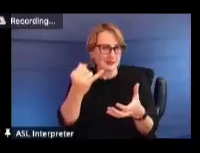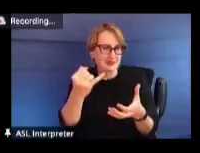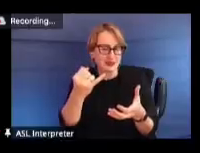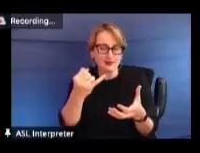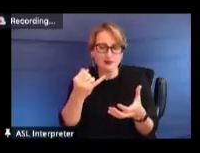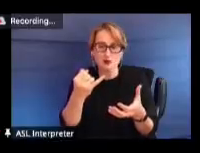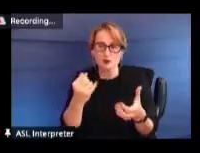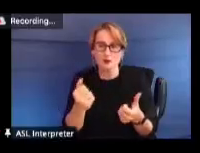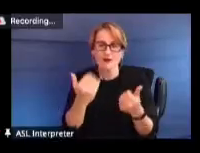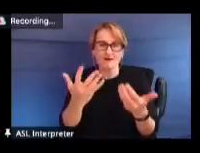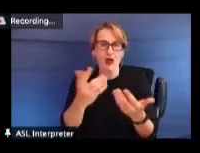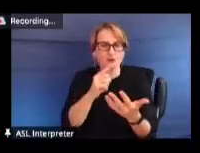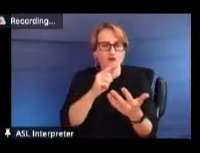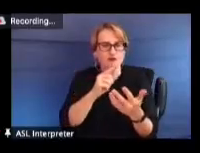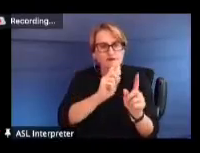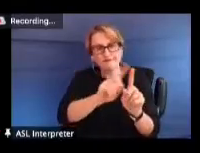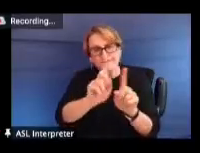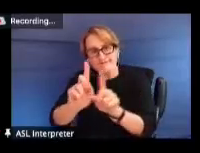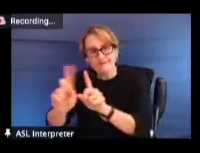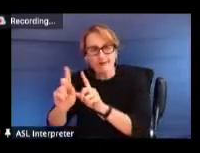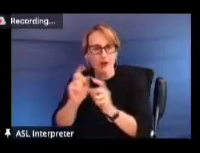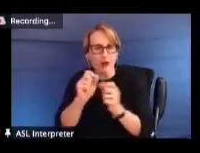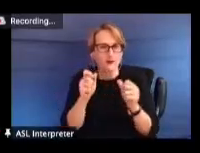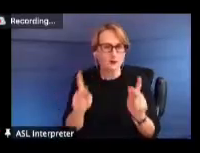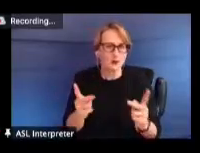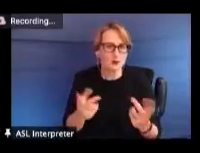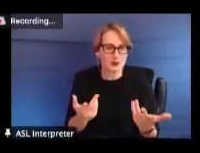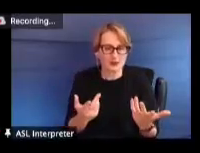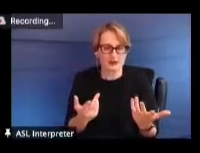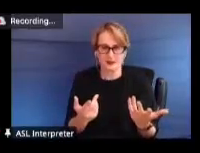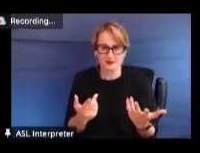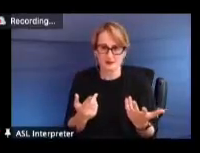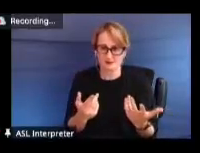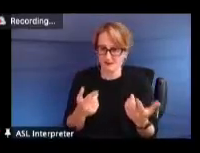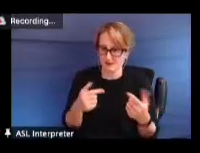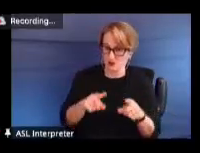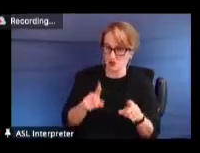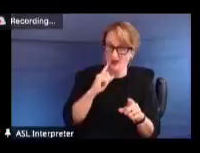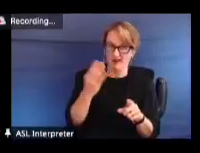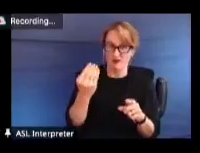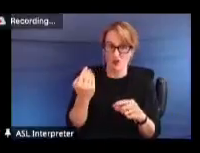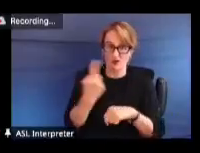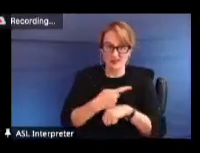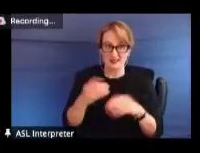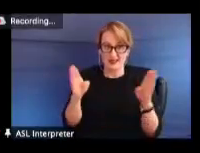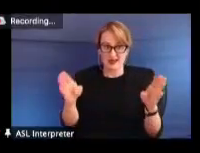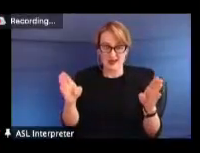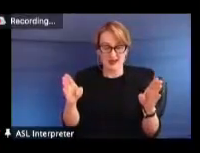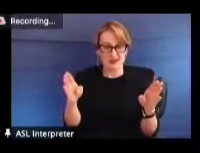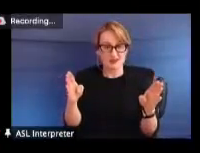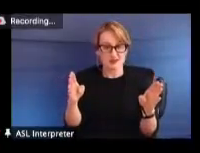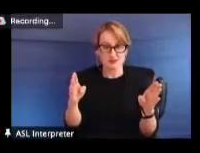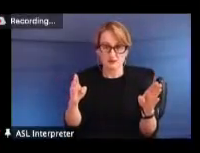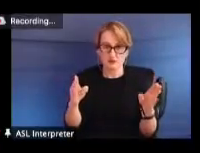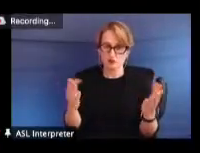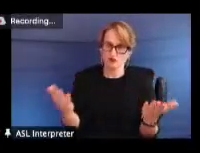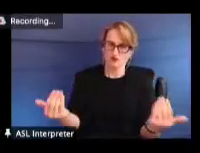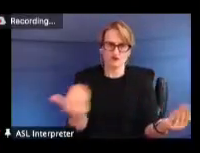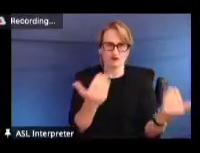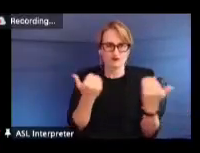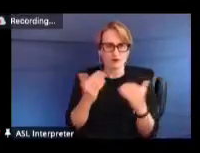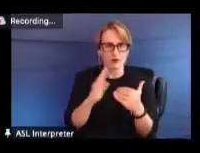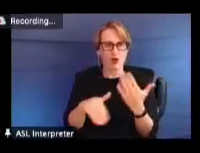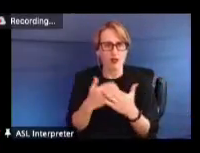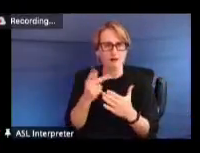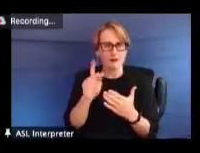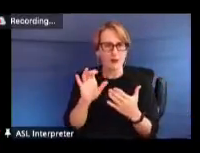have an opportunity in that 14 days, during that 14-day period to take that public input